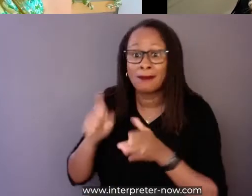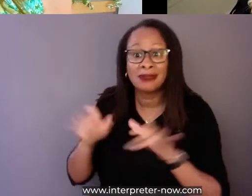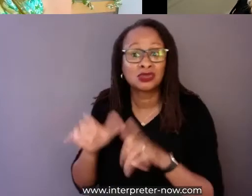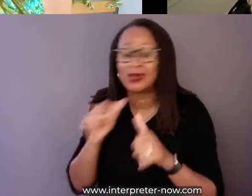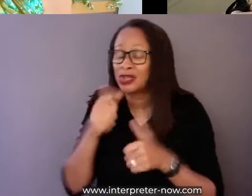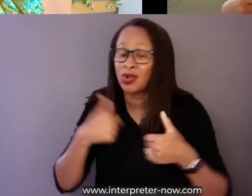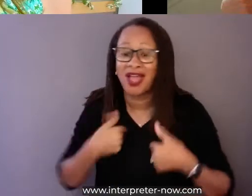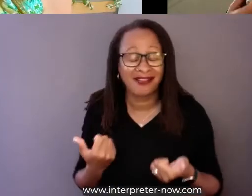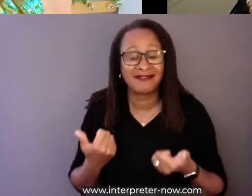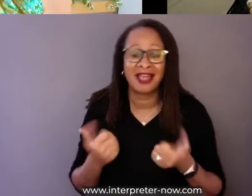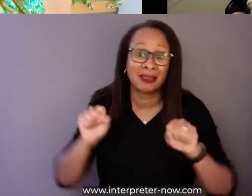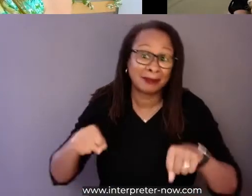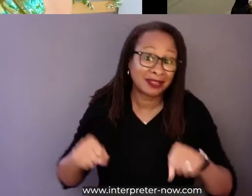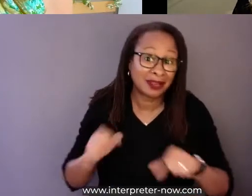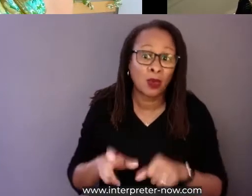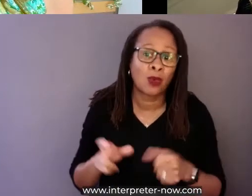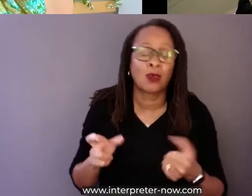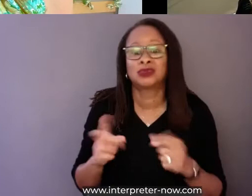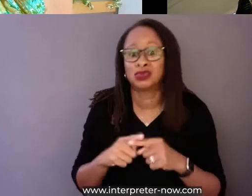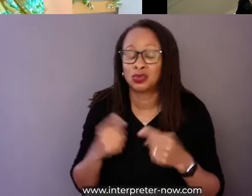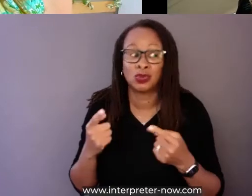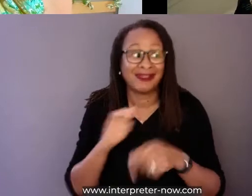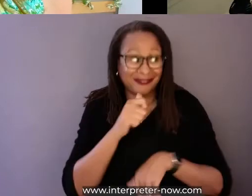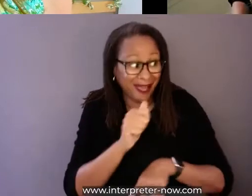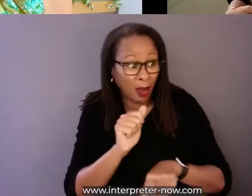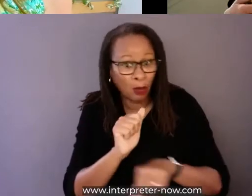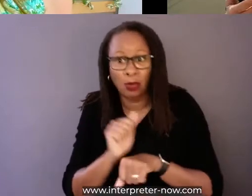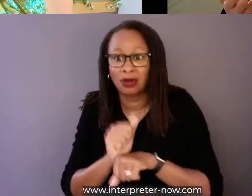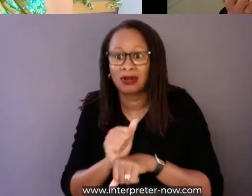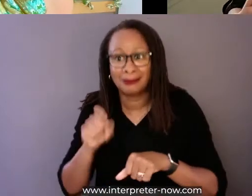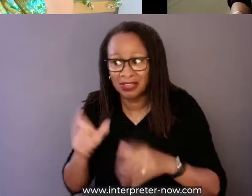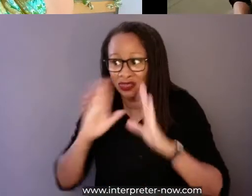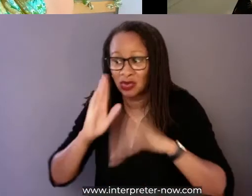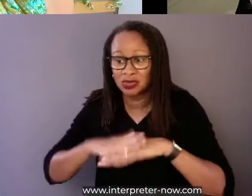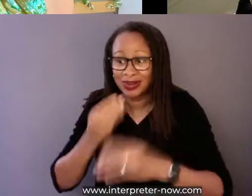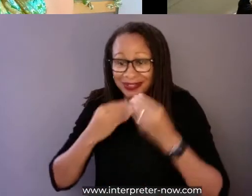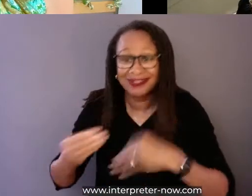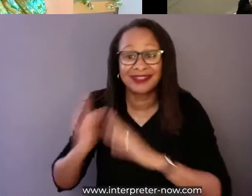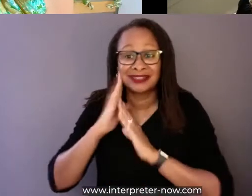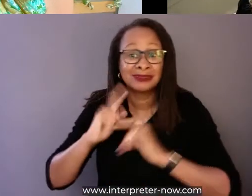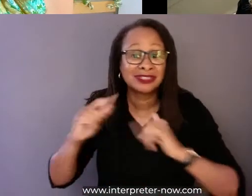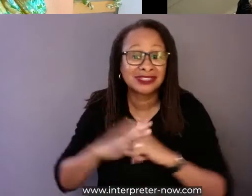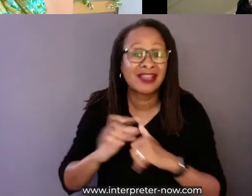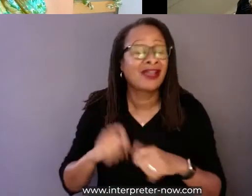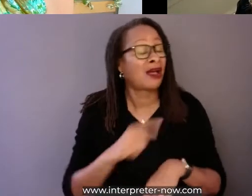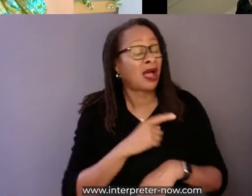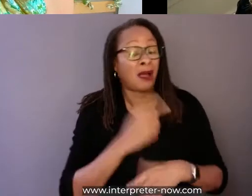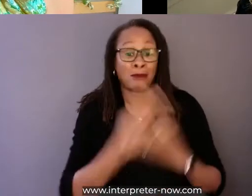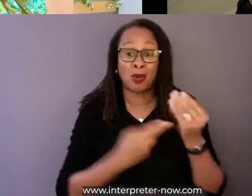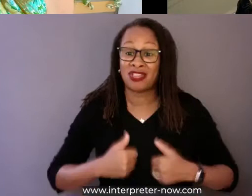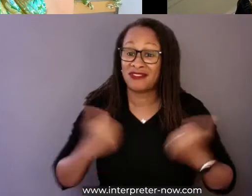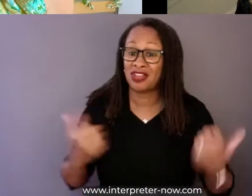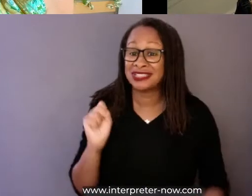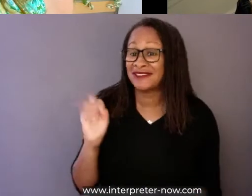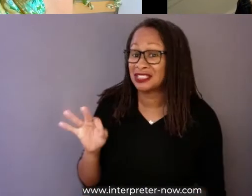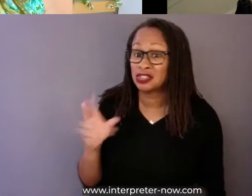privilege that others do. And you can see, you know, you and I, we both live here in San Francisco and we've been here for some time.